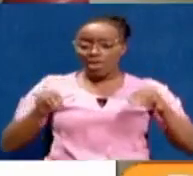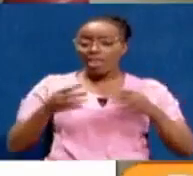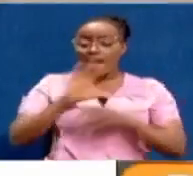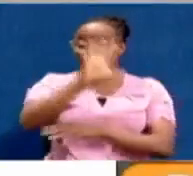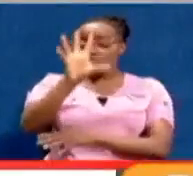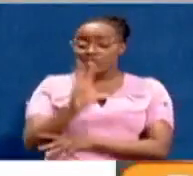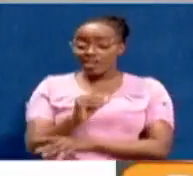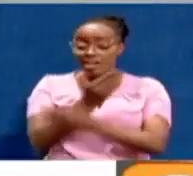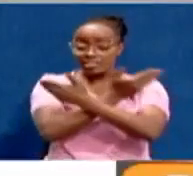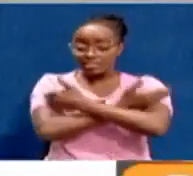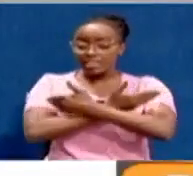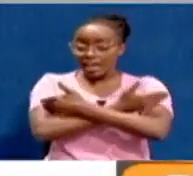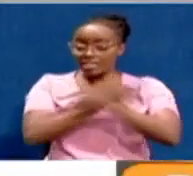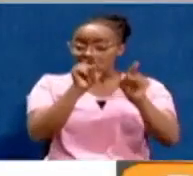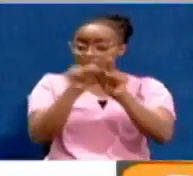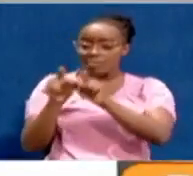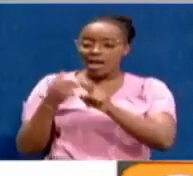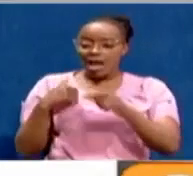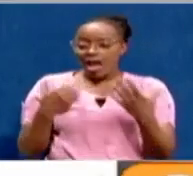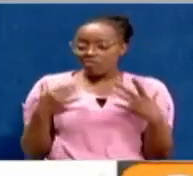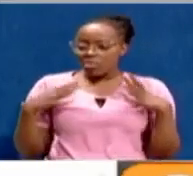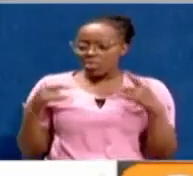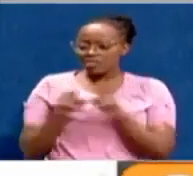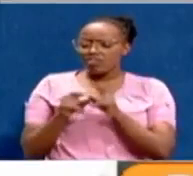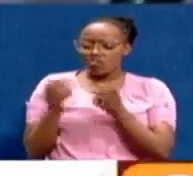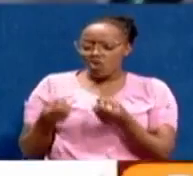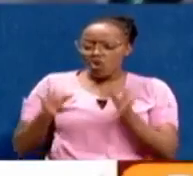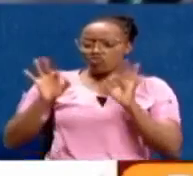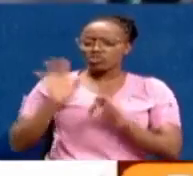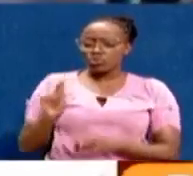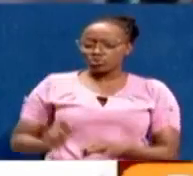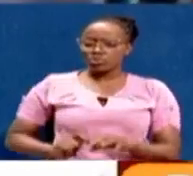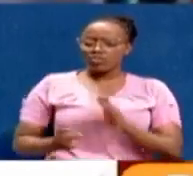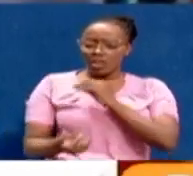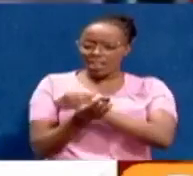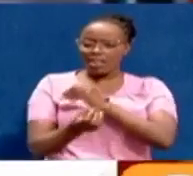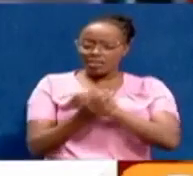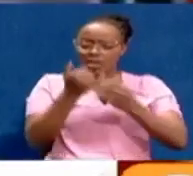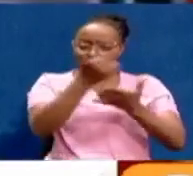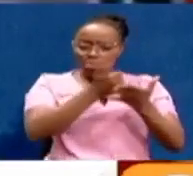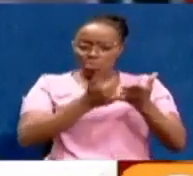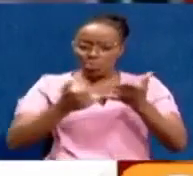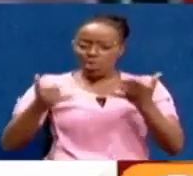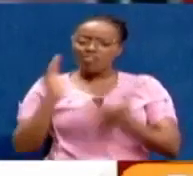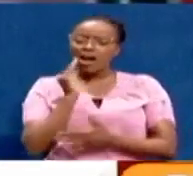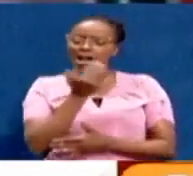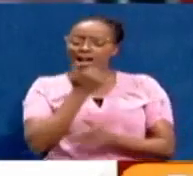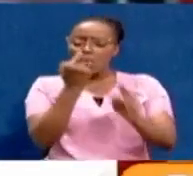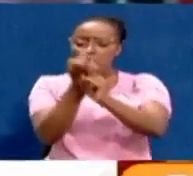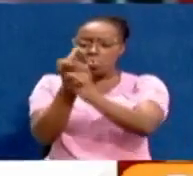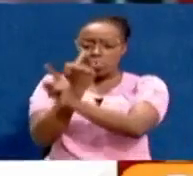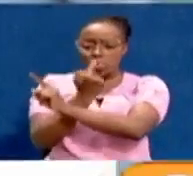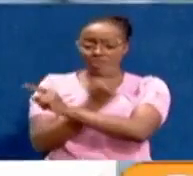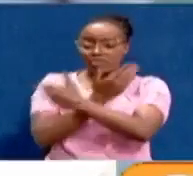print shirts and seems to have taken a break from his formal suits. The elaborately designed multicolored African